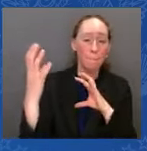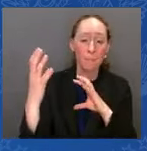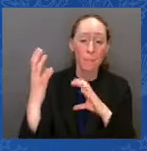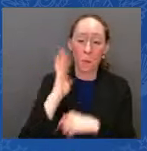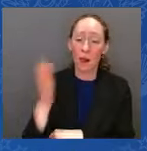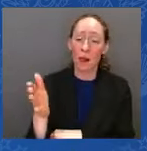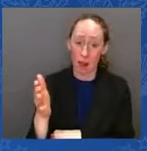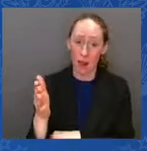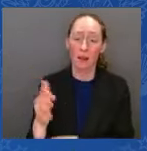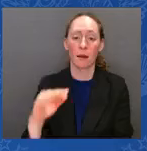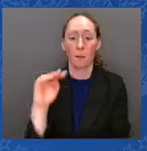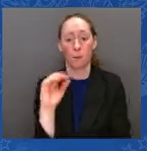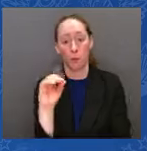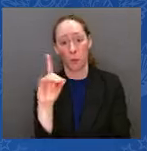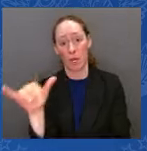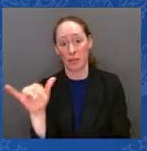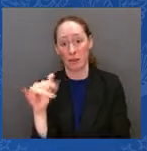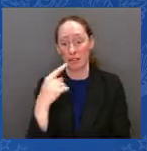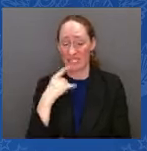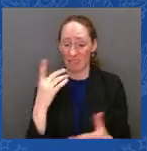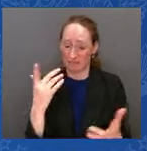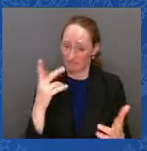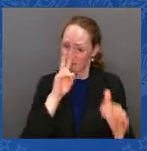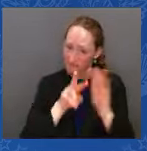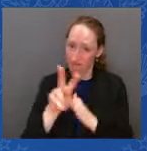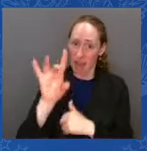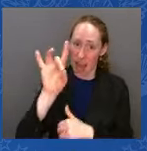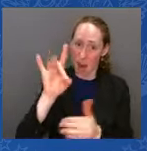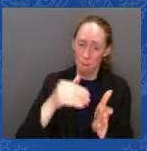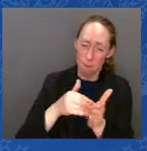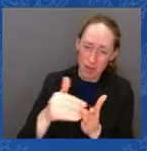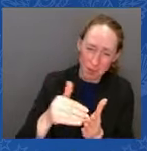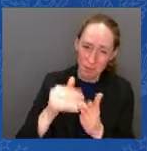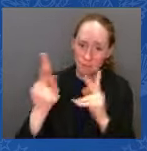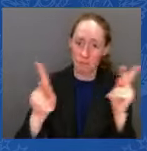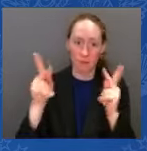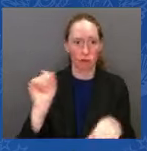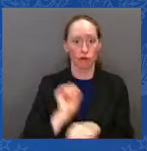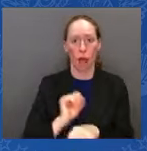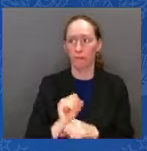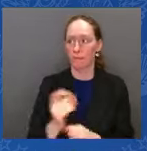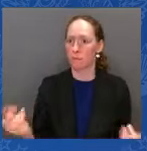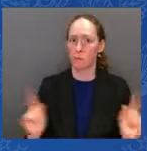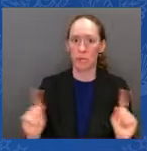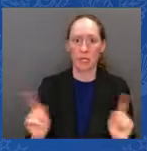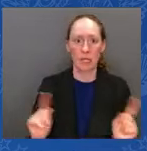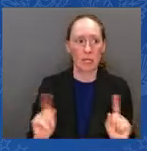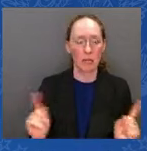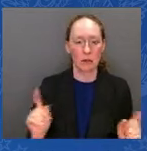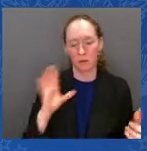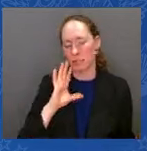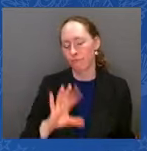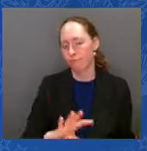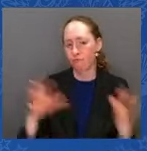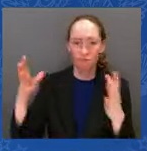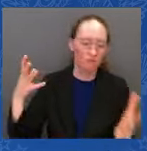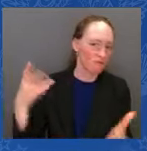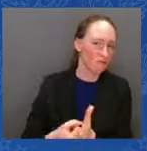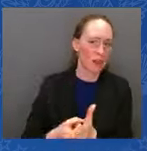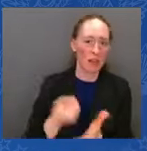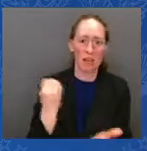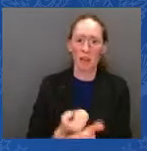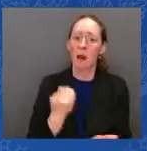their jobs, including 400,000 New Yorkers alone. Our economy would fall into recession, and our international reputation